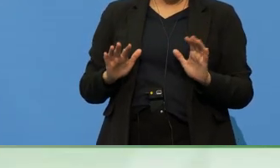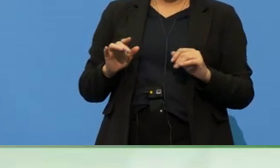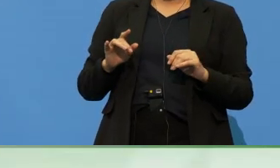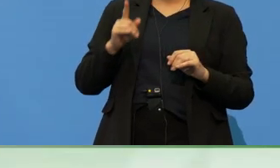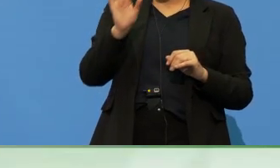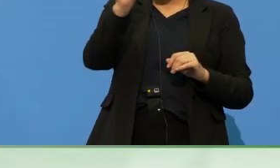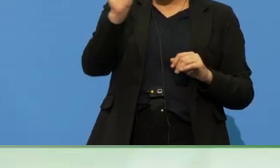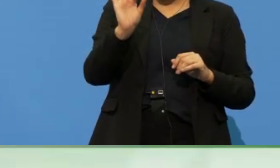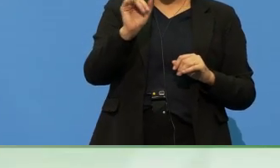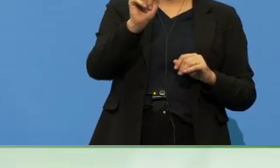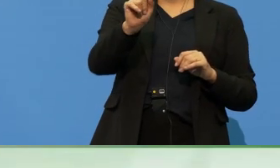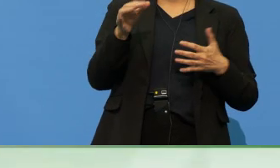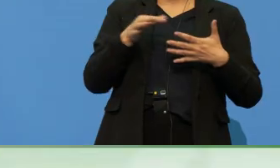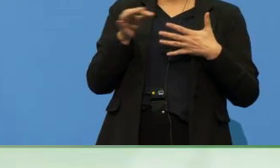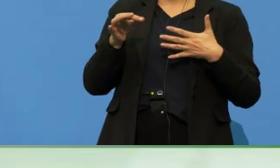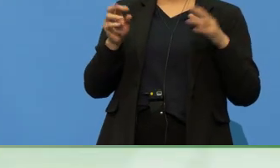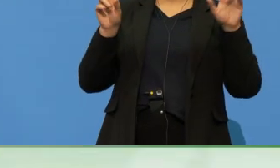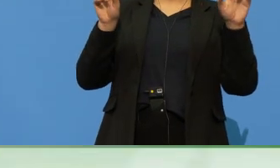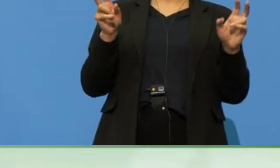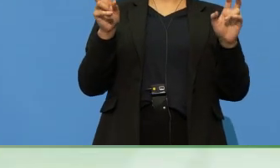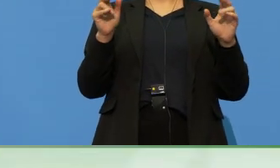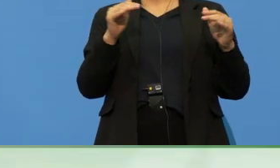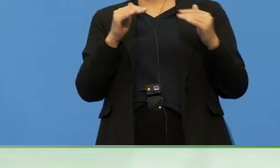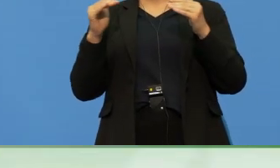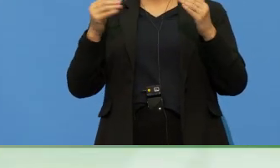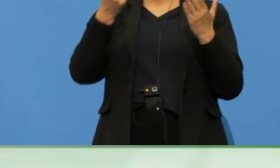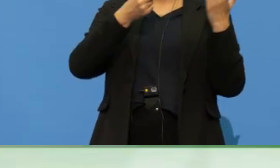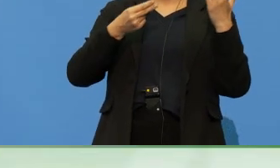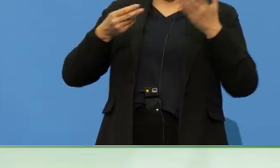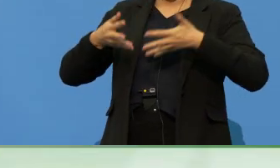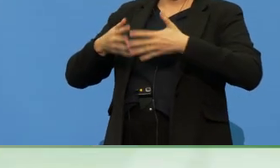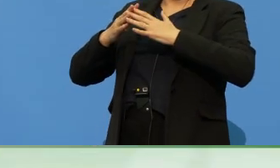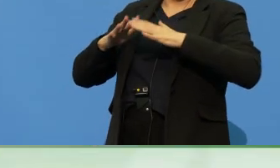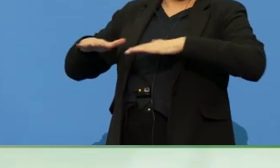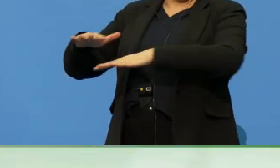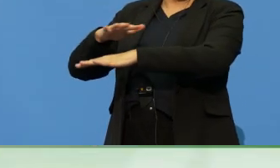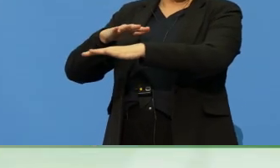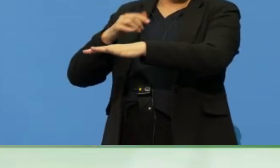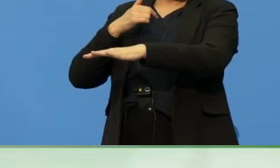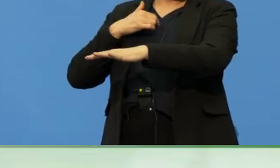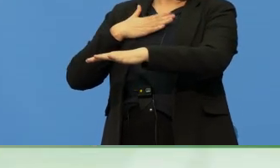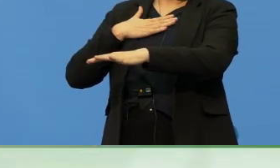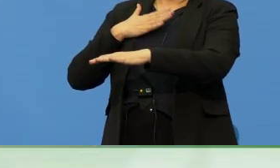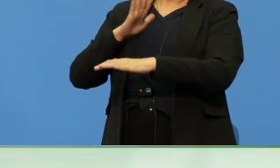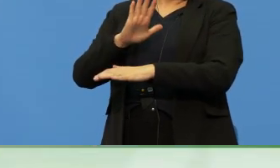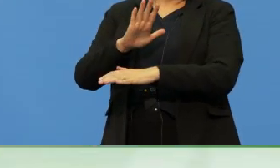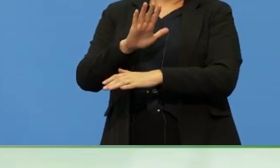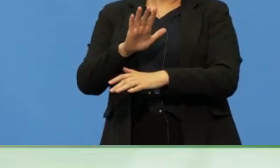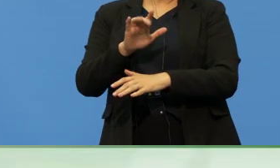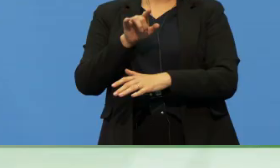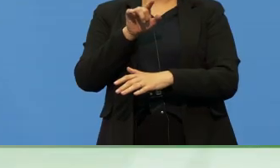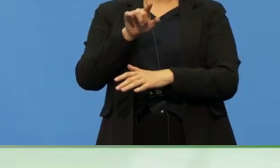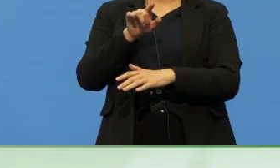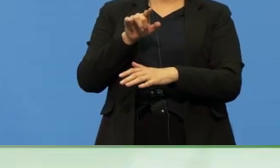accessibility or other. Because to me, it's a very important signal that you're raising the bar by